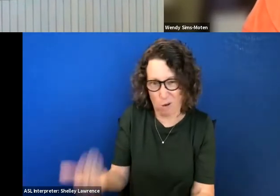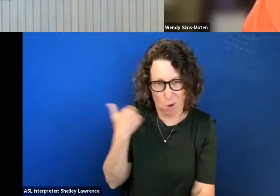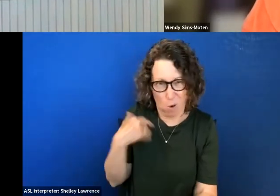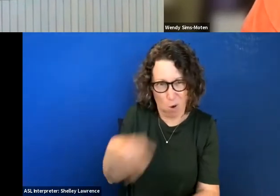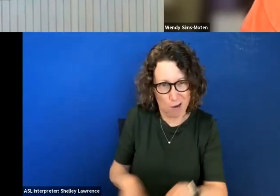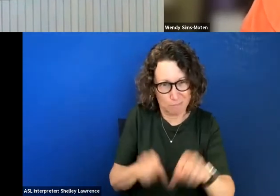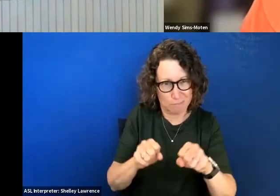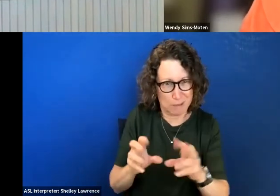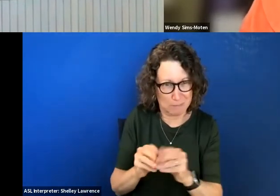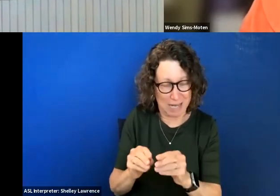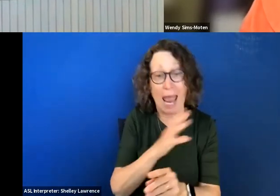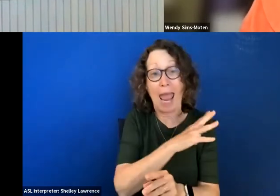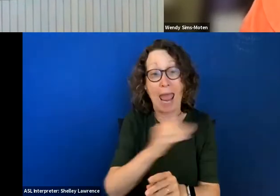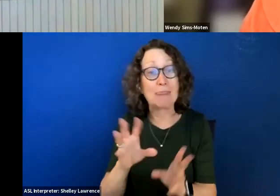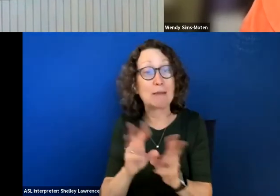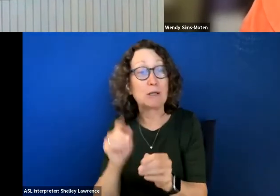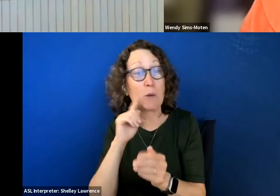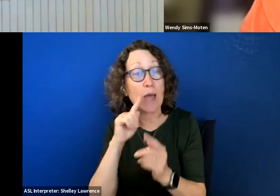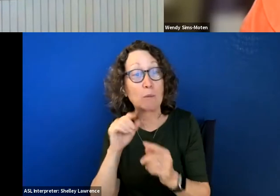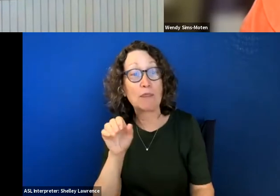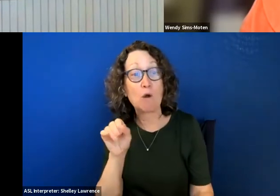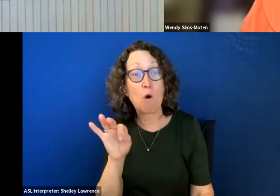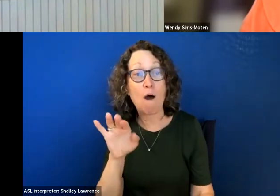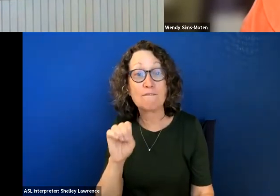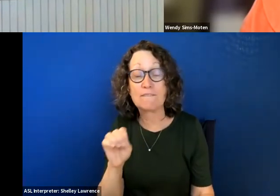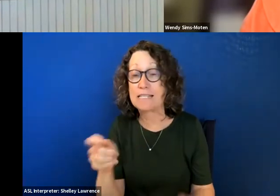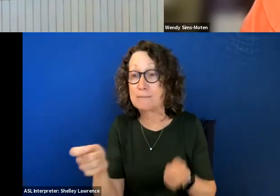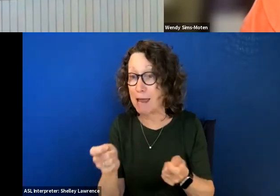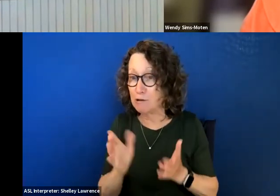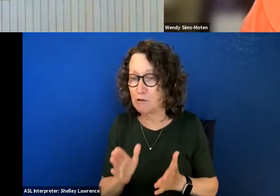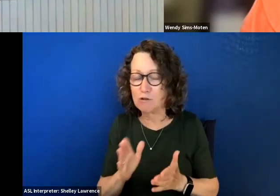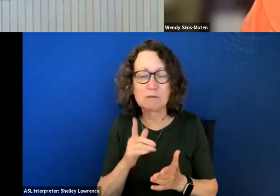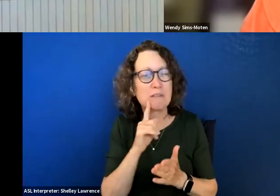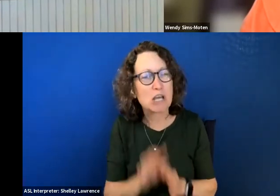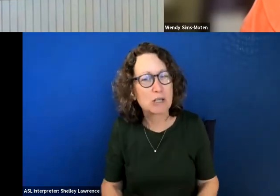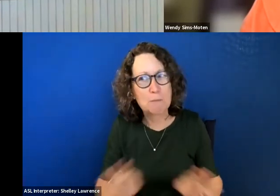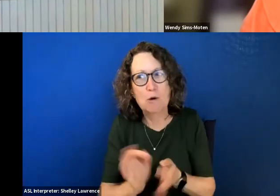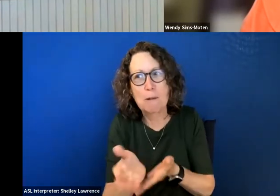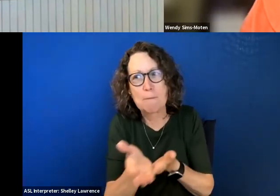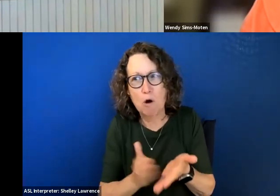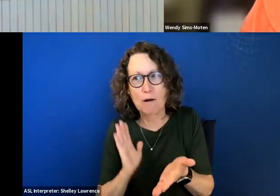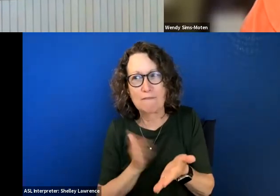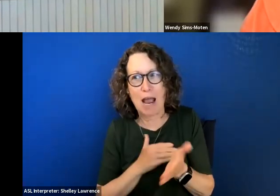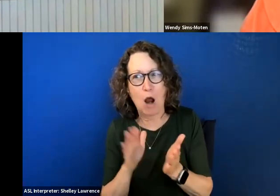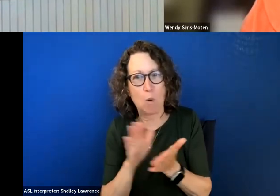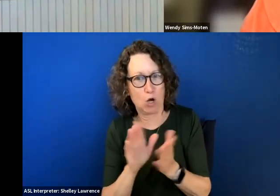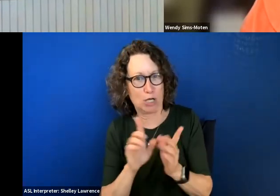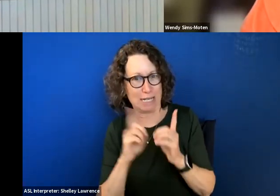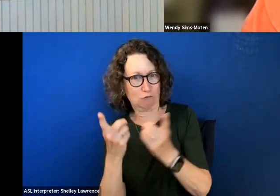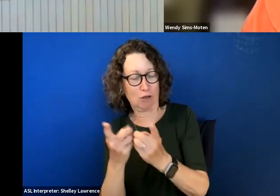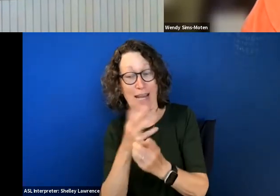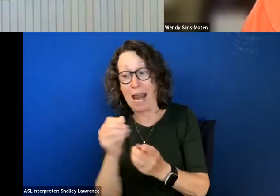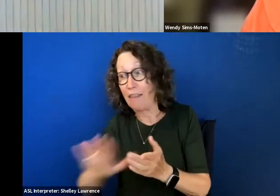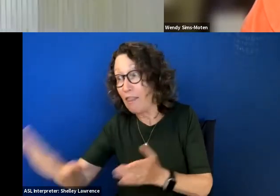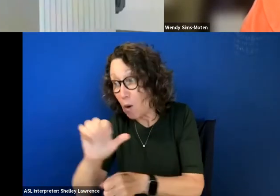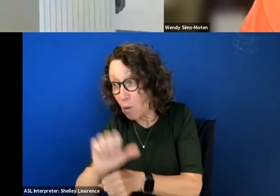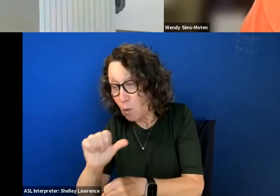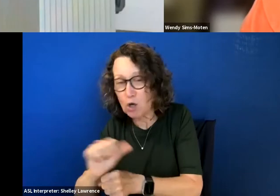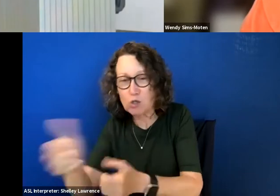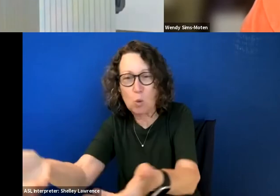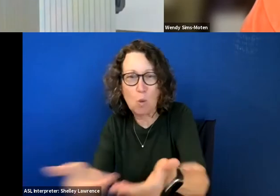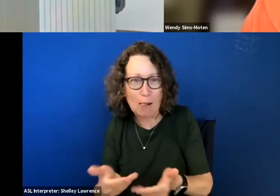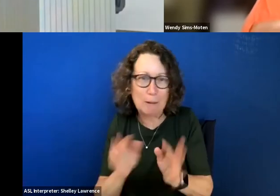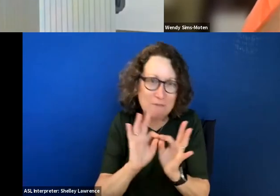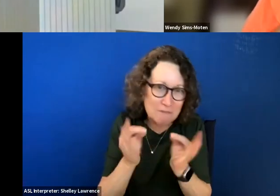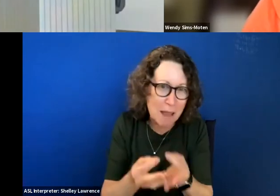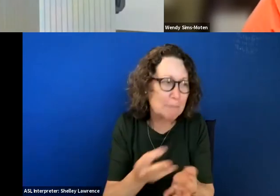also the meeting that you had with the office managers. They're such an important component of our district and the work that they do to welcome the